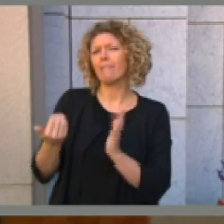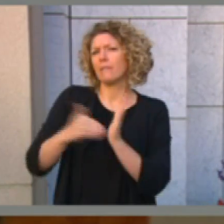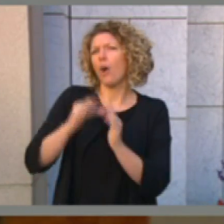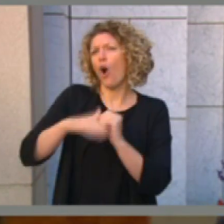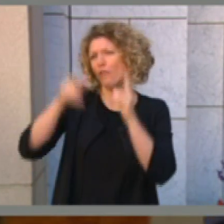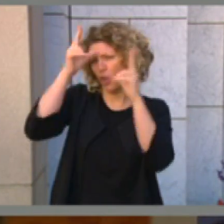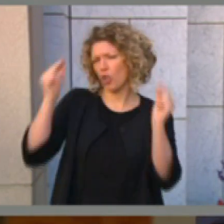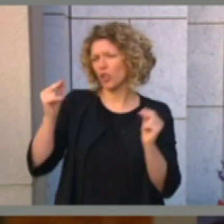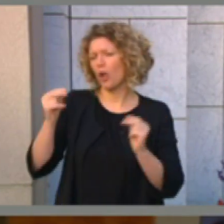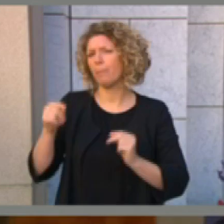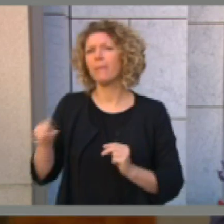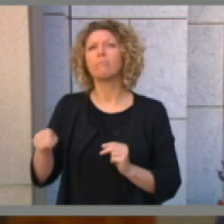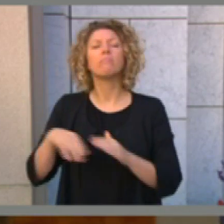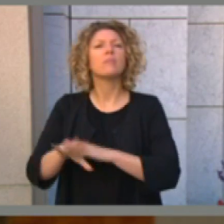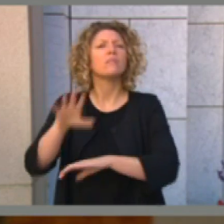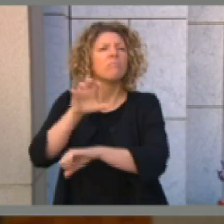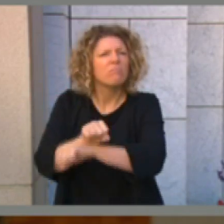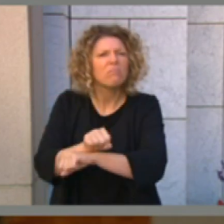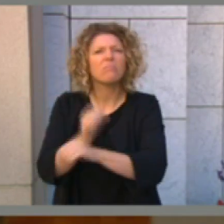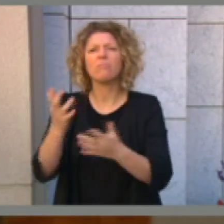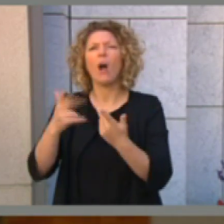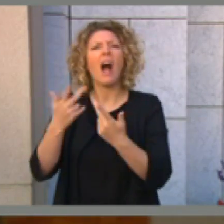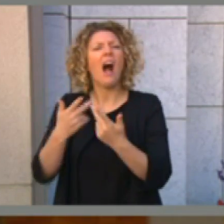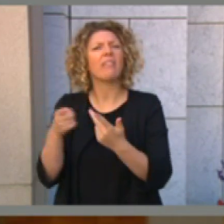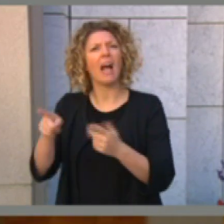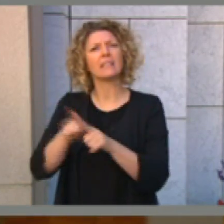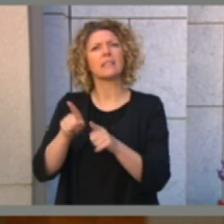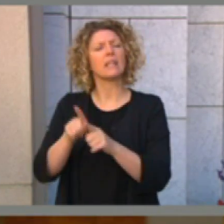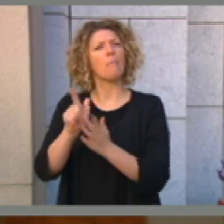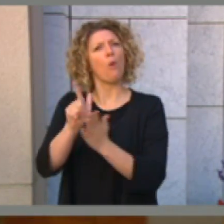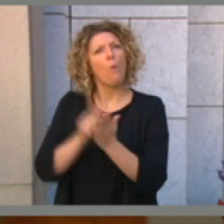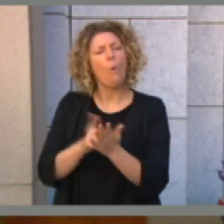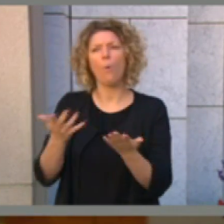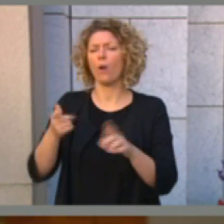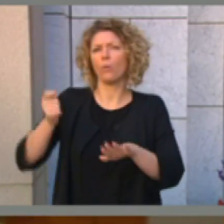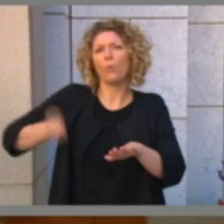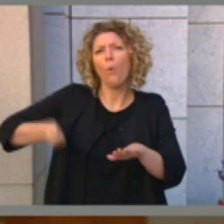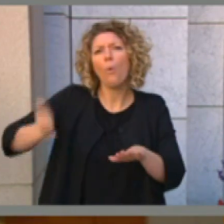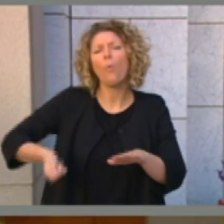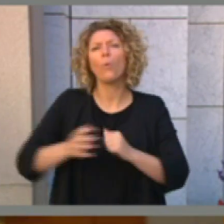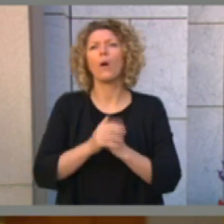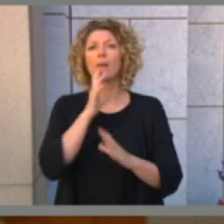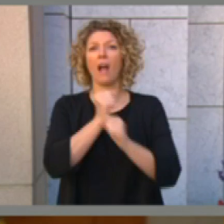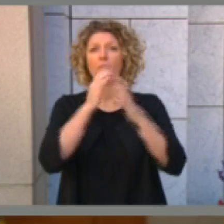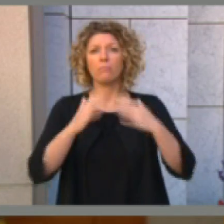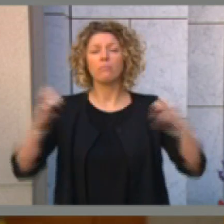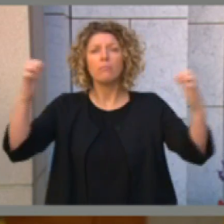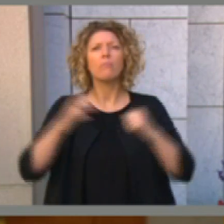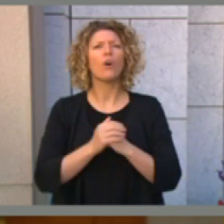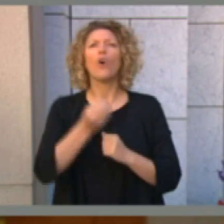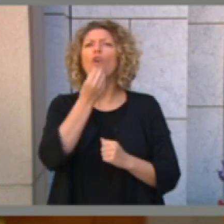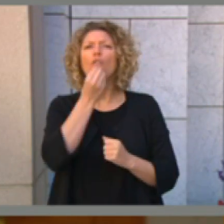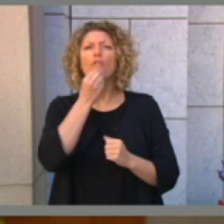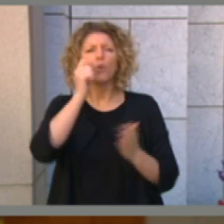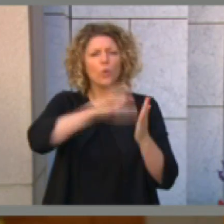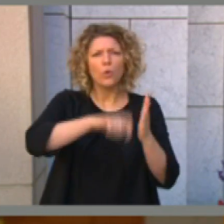correctional facilities, youth justice centres or other places of custody, courts or tribunals, parliaments, a food market, supermarket, grocery